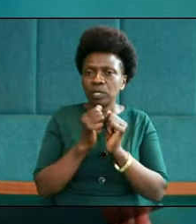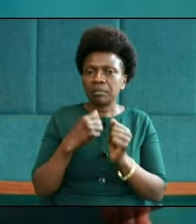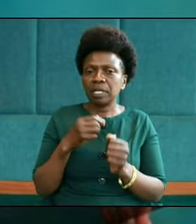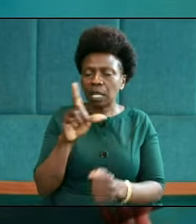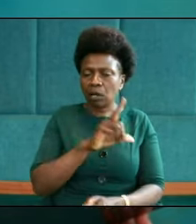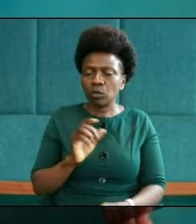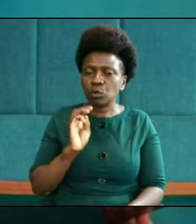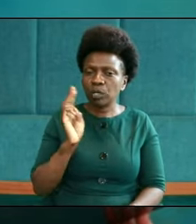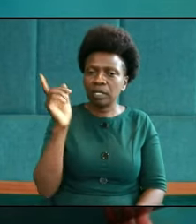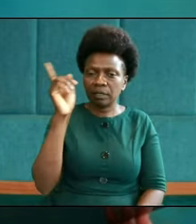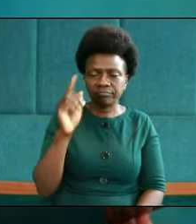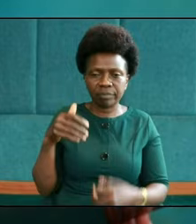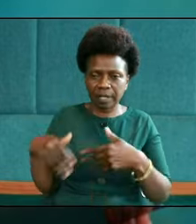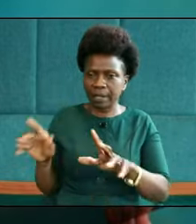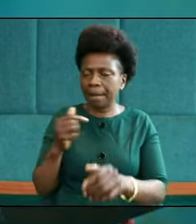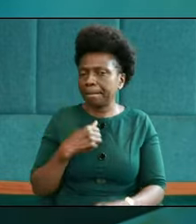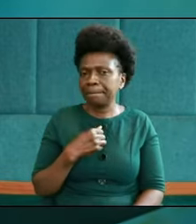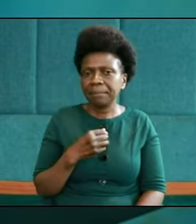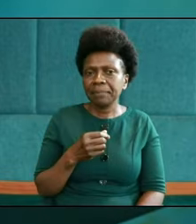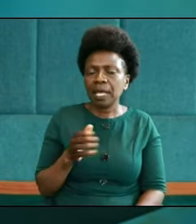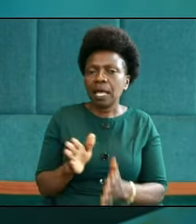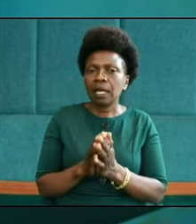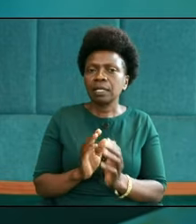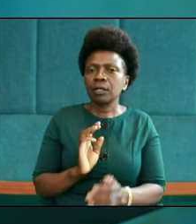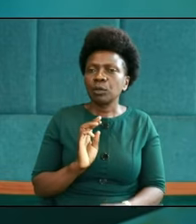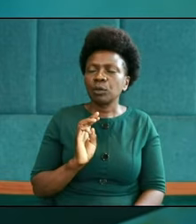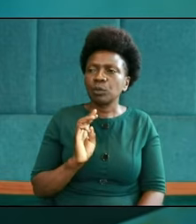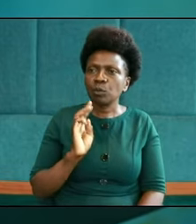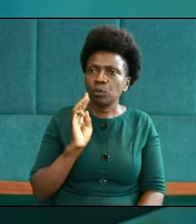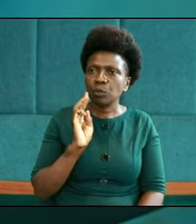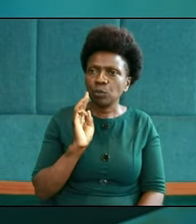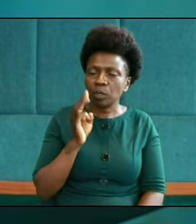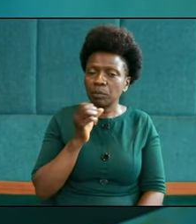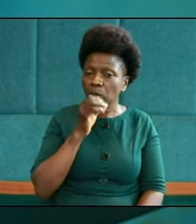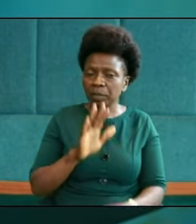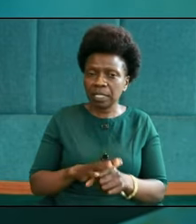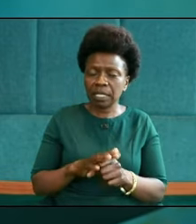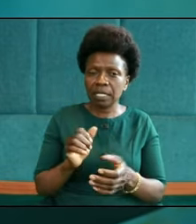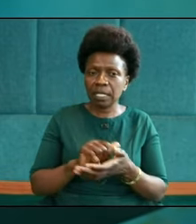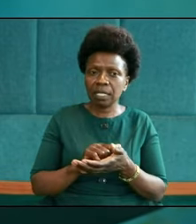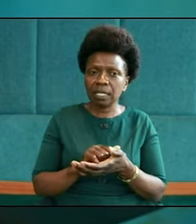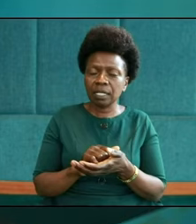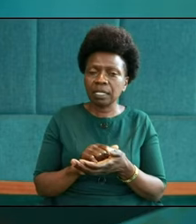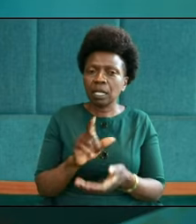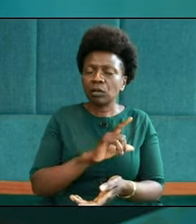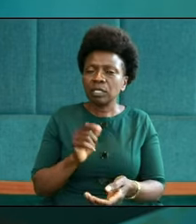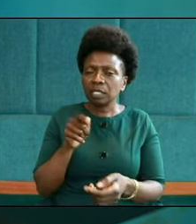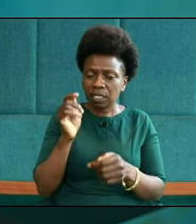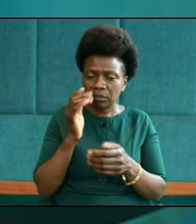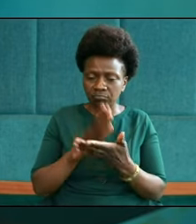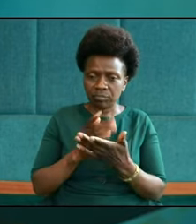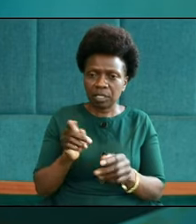the Lord will never abandon me. And he claims that surely the Lord is in this place.